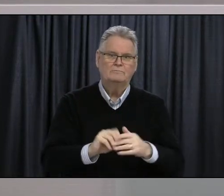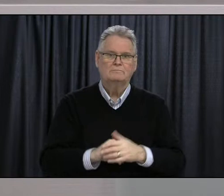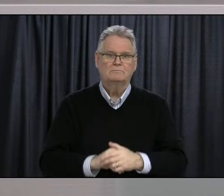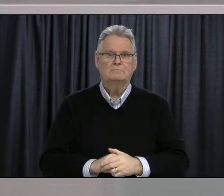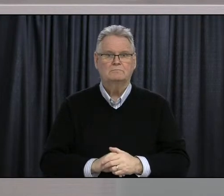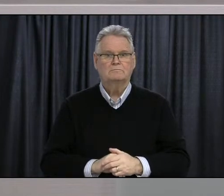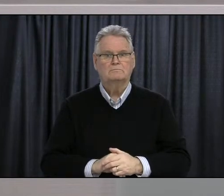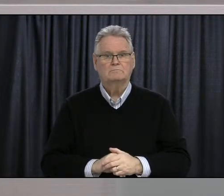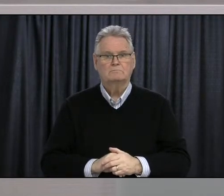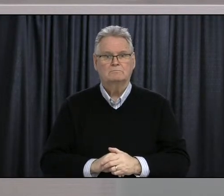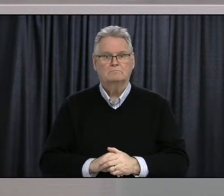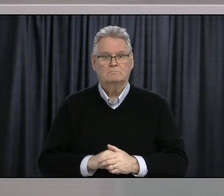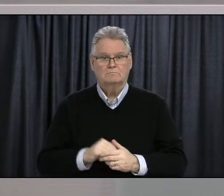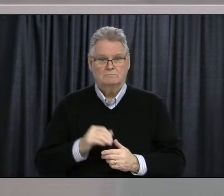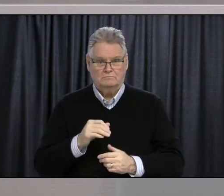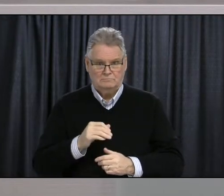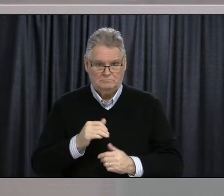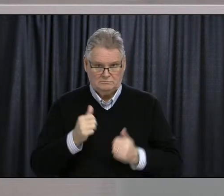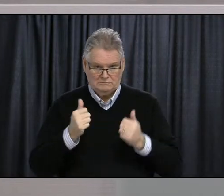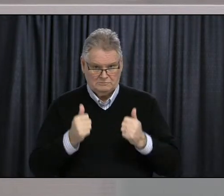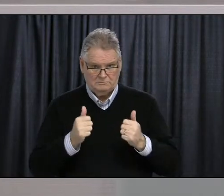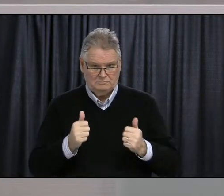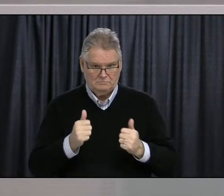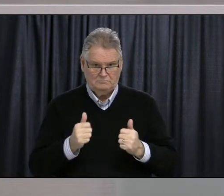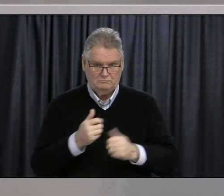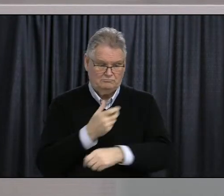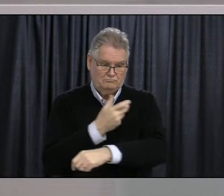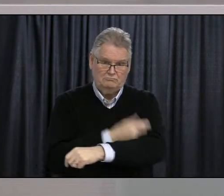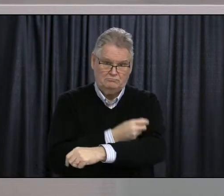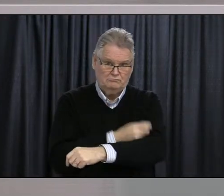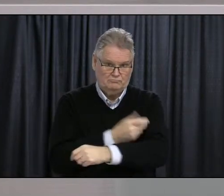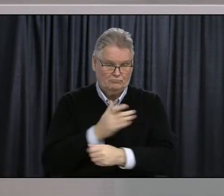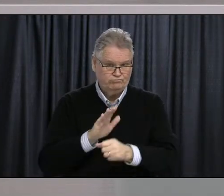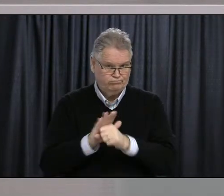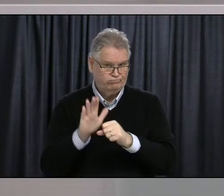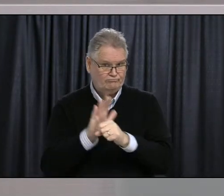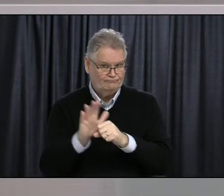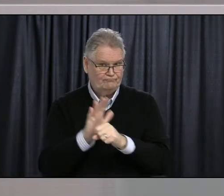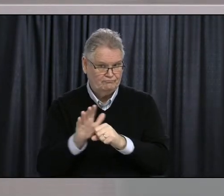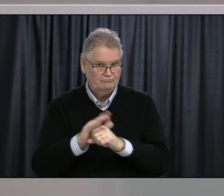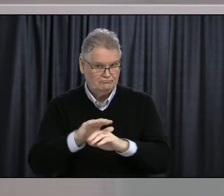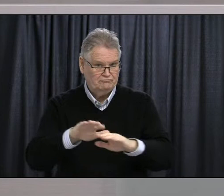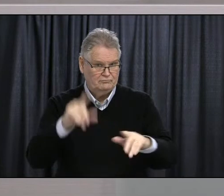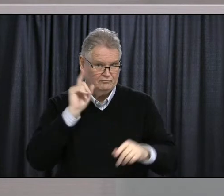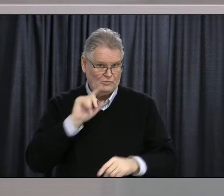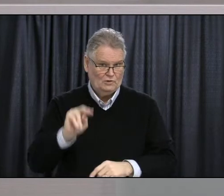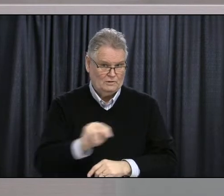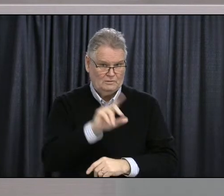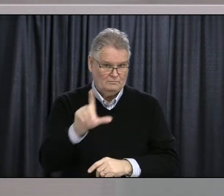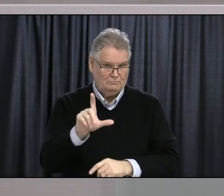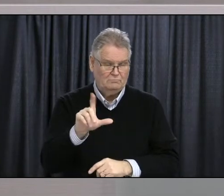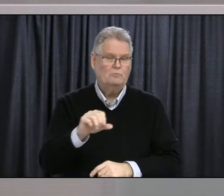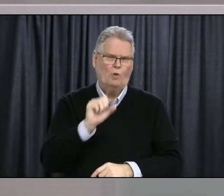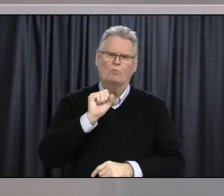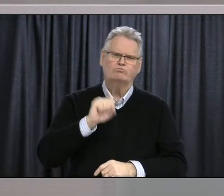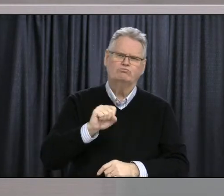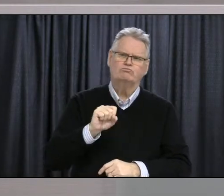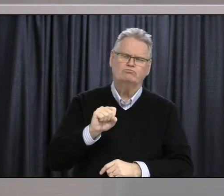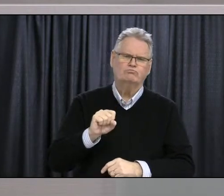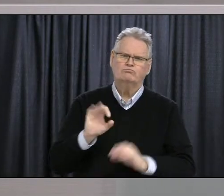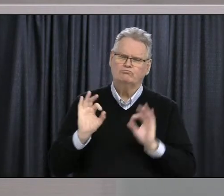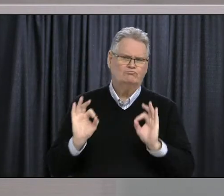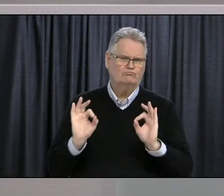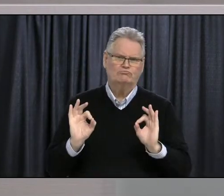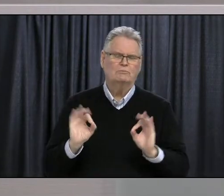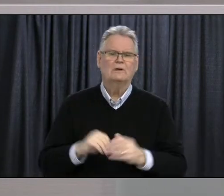moment, we don't. No. Okay. Thank you so much. Excuse me. I will now go